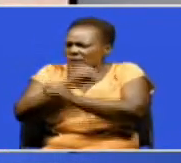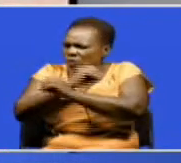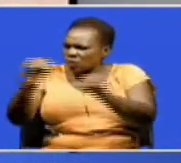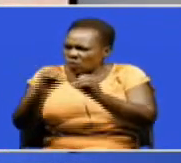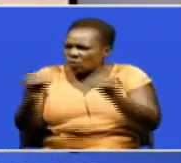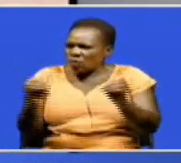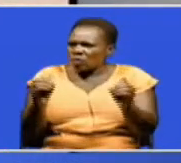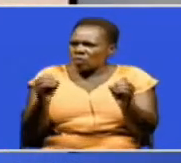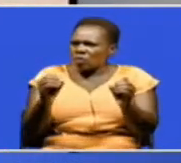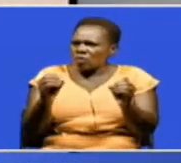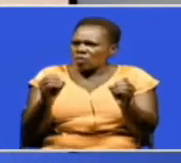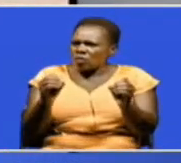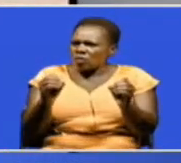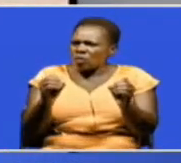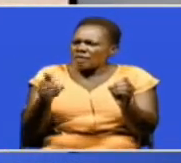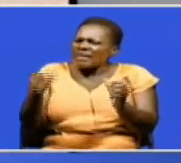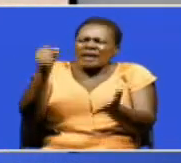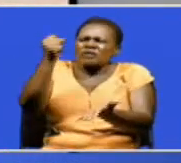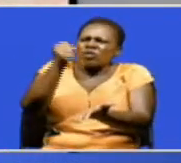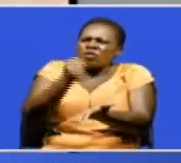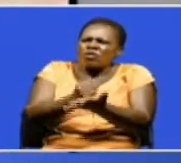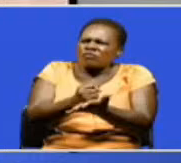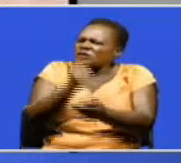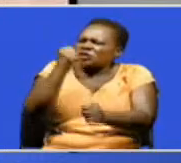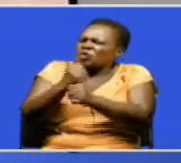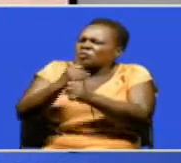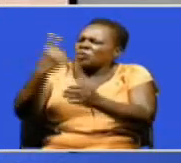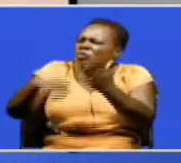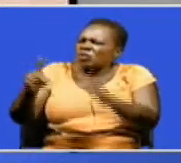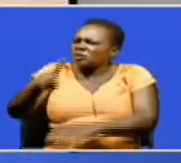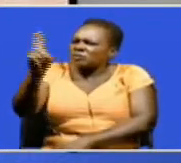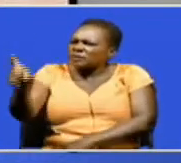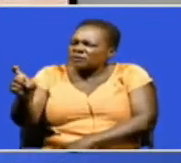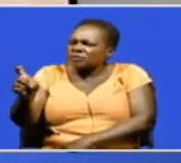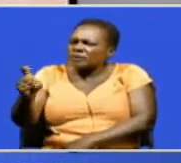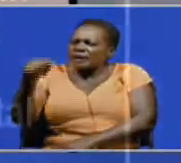it internal affairs. Internal affairs inafanya kasi gani sasa?